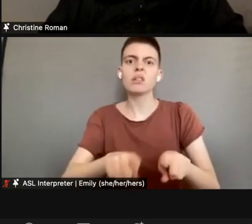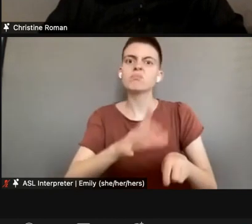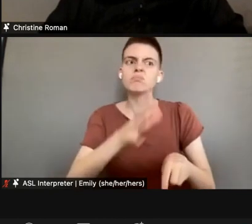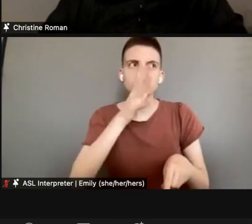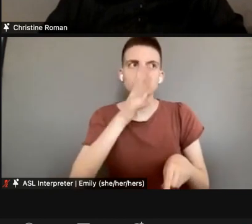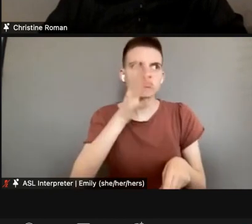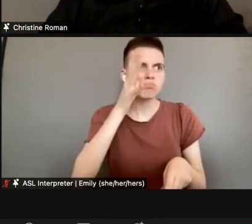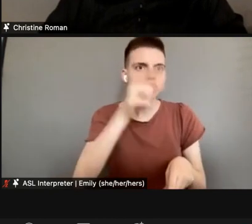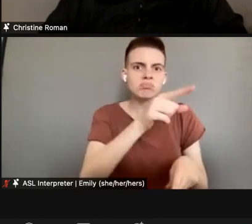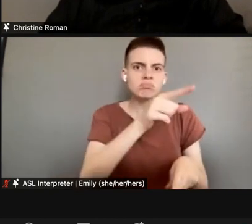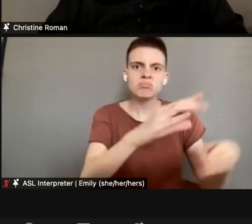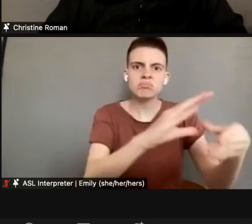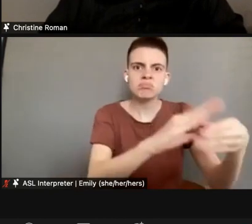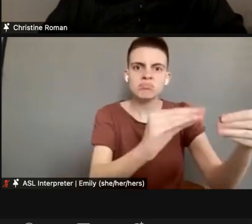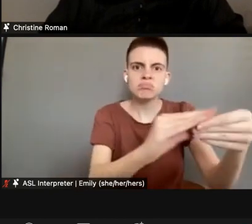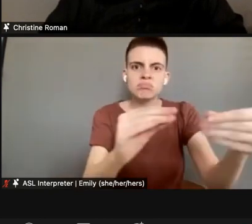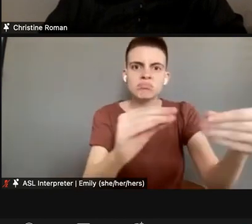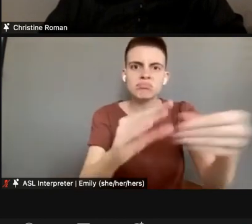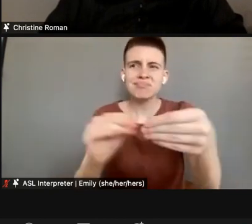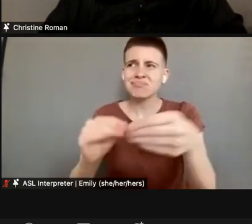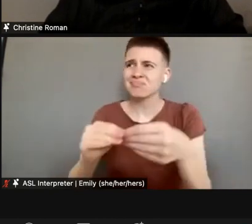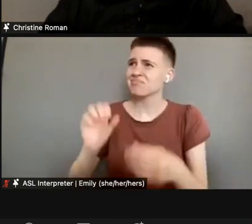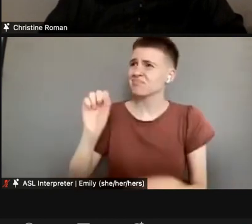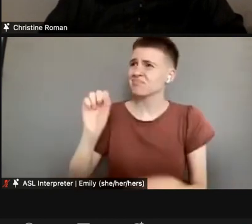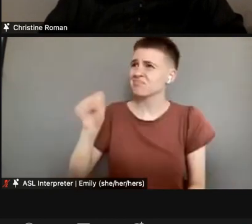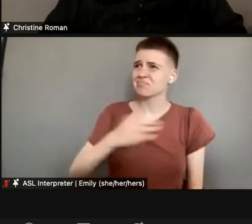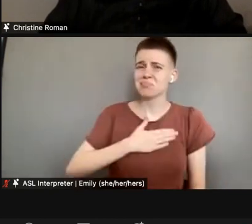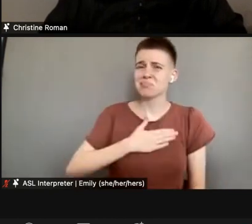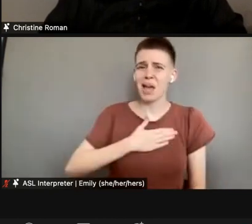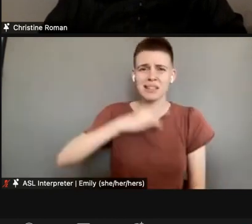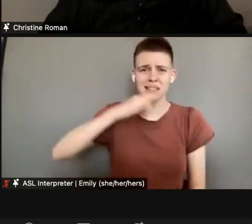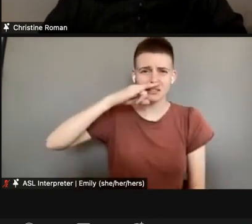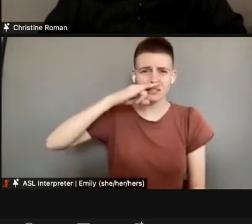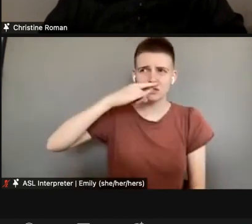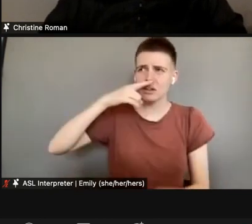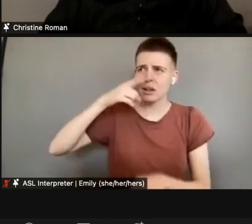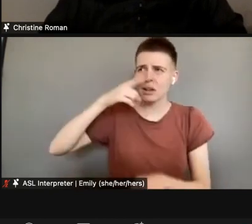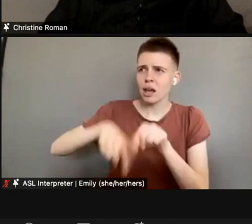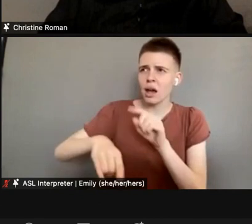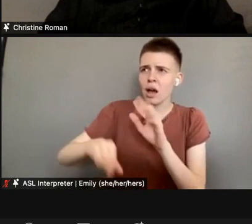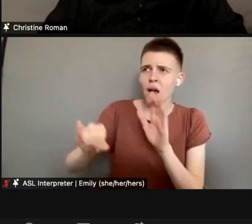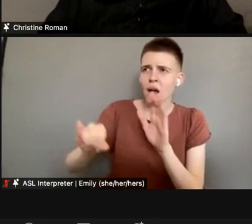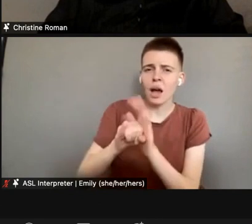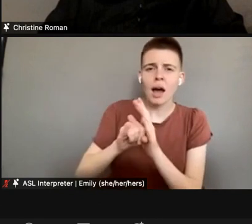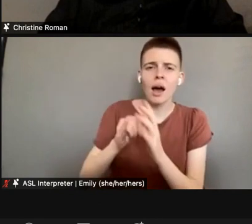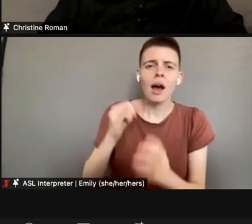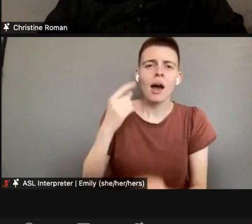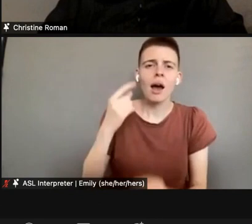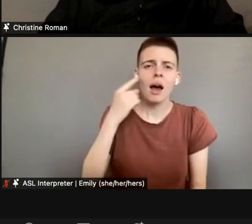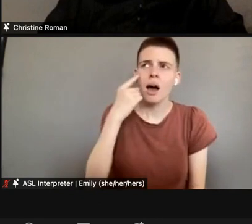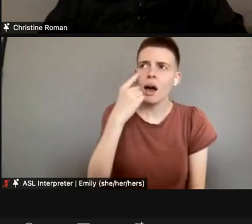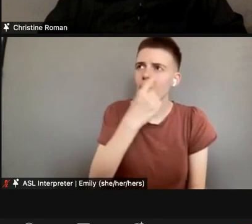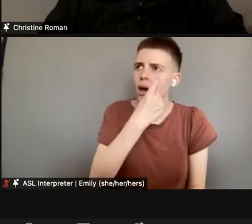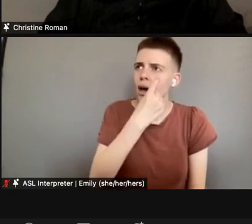people's eyes. Why would this be?